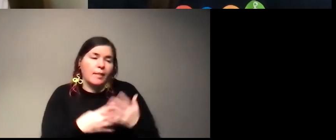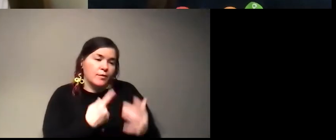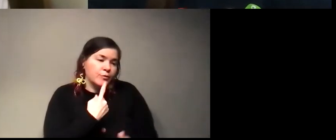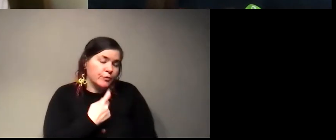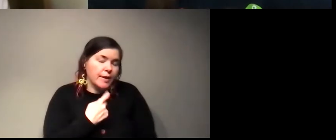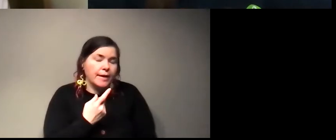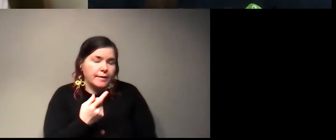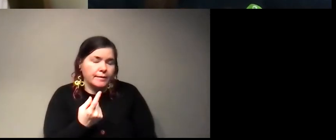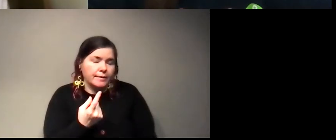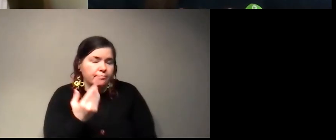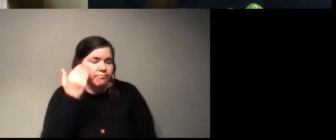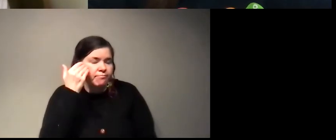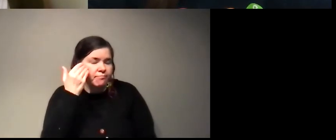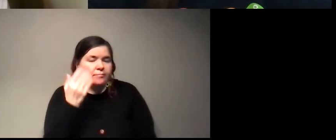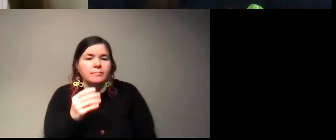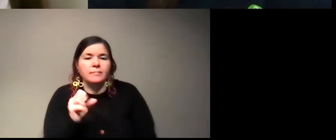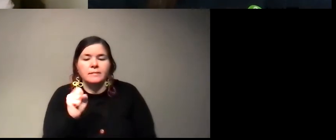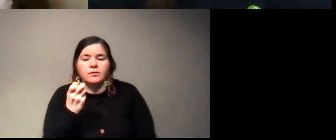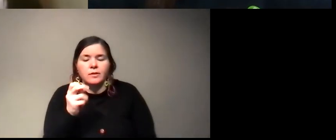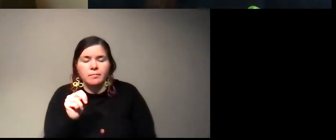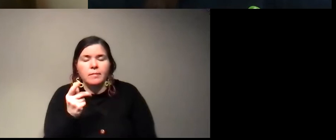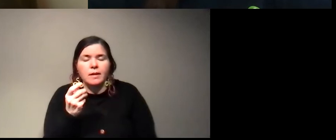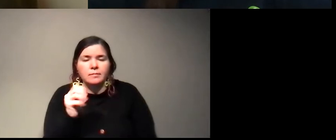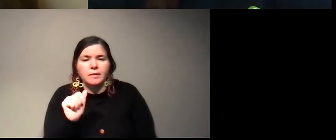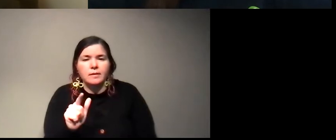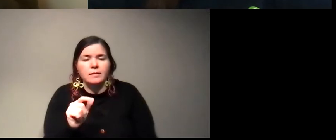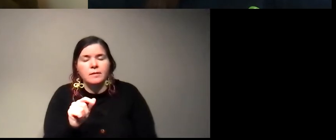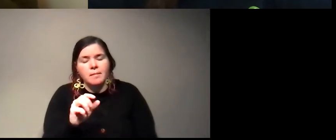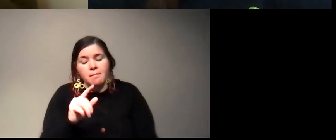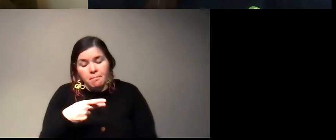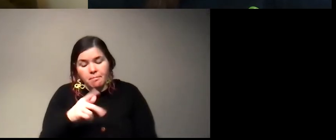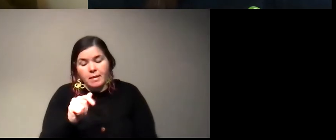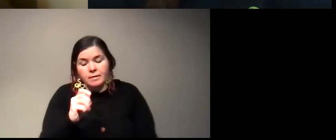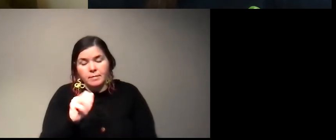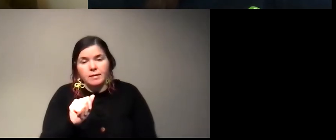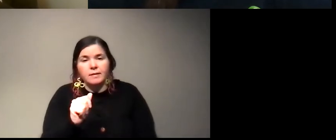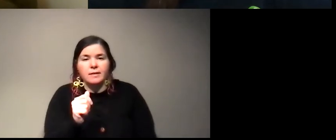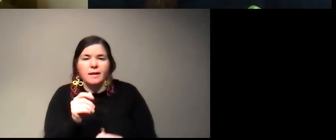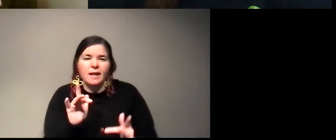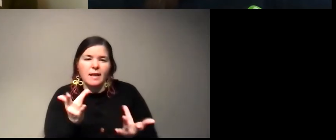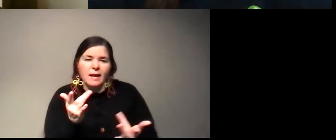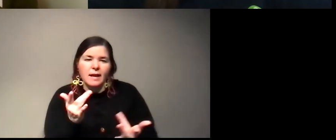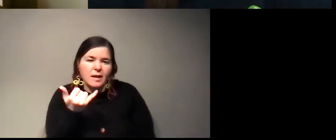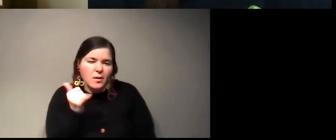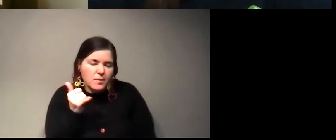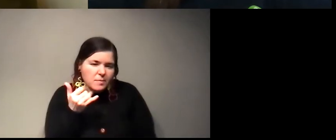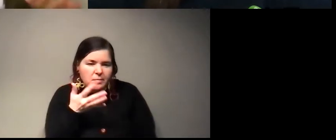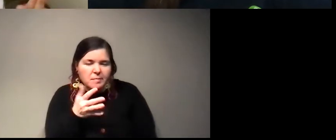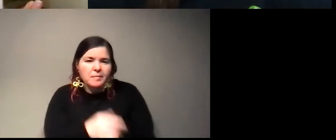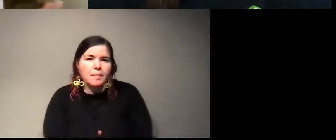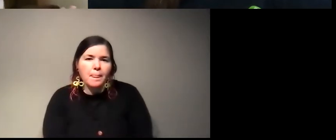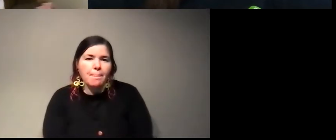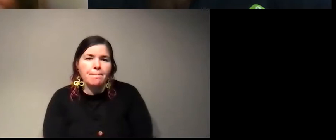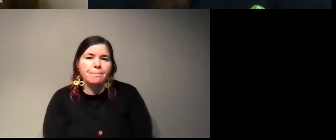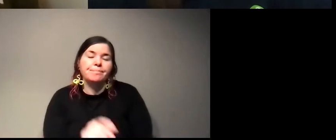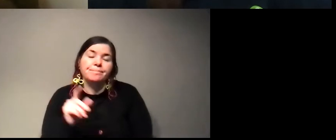we all know it to be. Serum and plasma are like this like yellow, like pale yellow kind of color. Urine